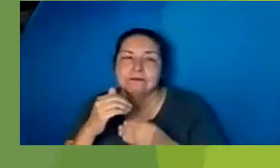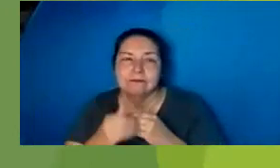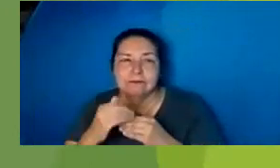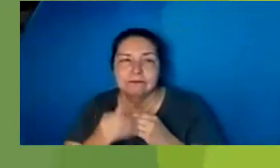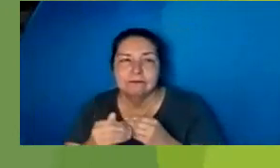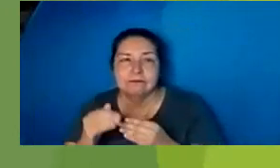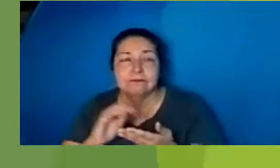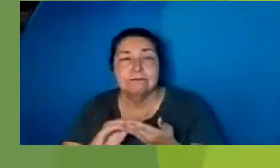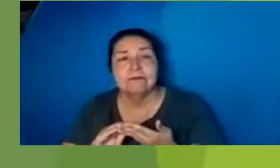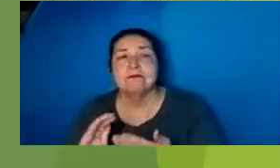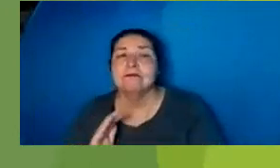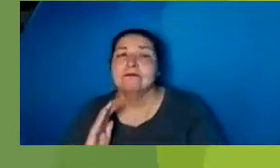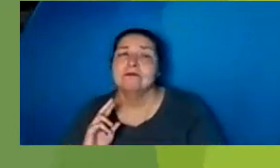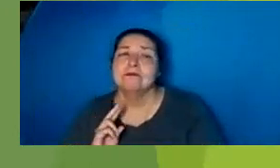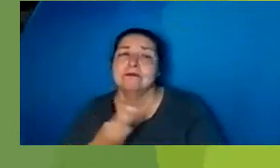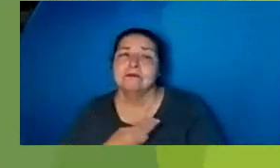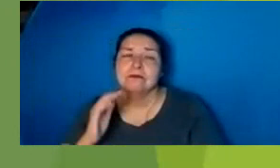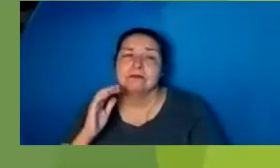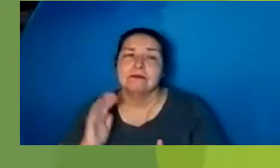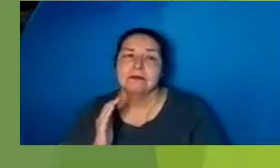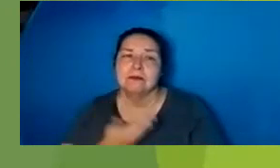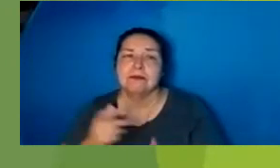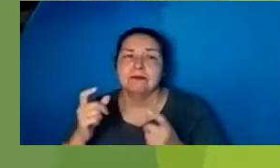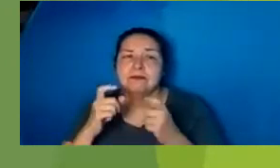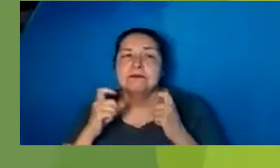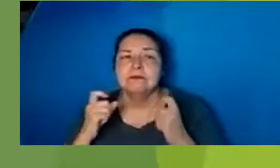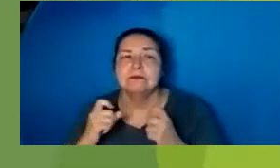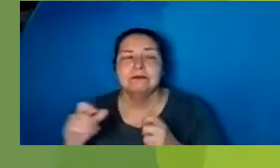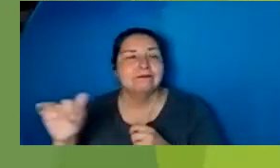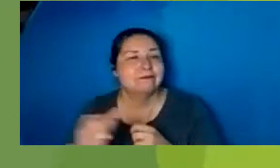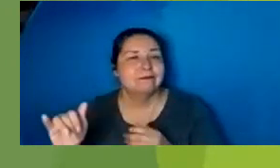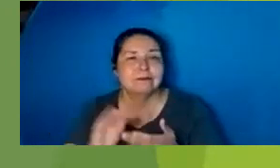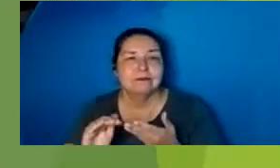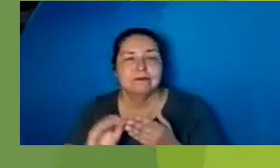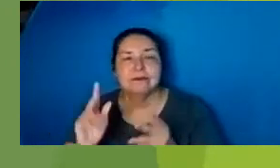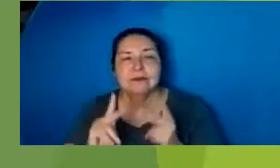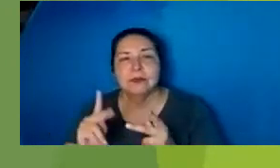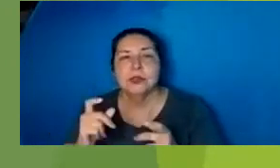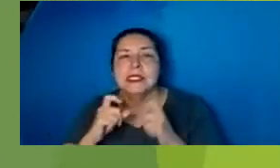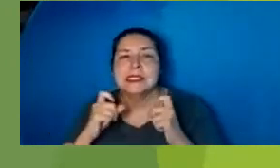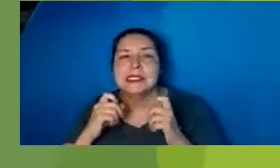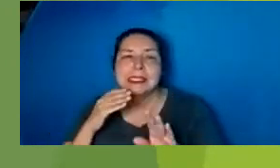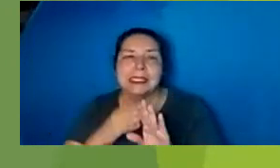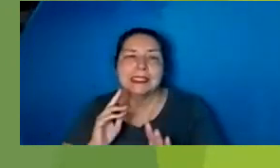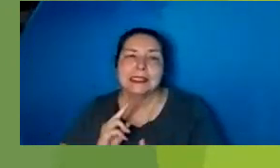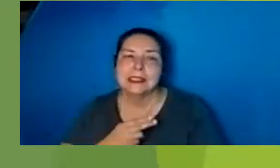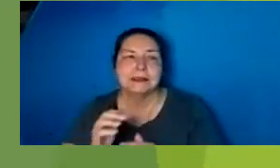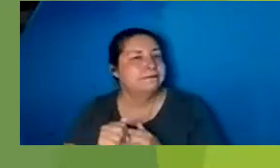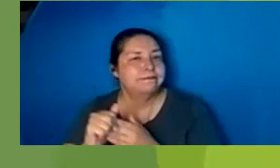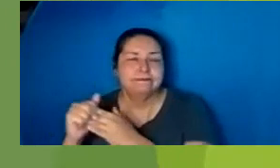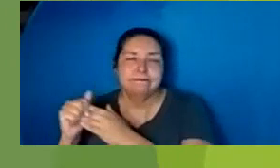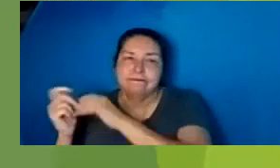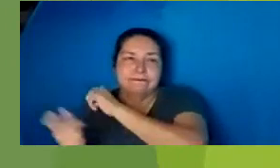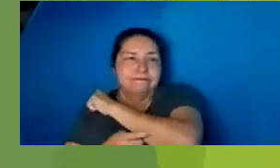bread and forgive us our trespasses as we forgive those who trespass against us. And lead us not into